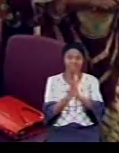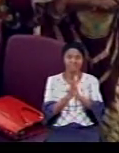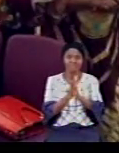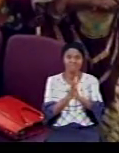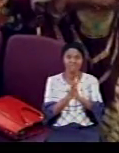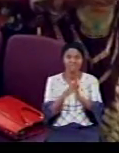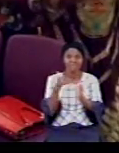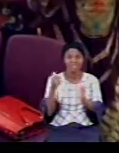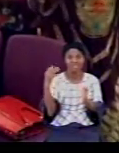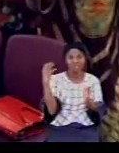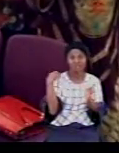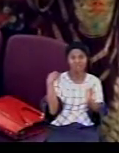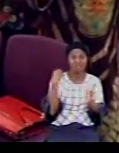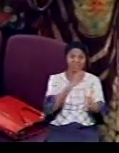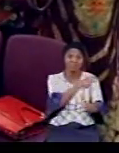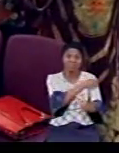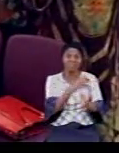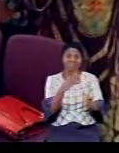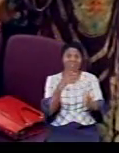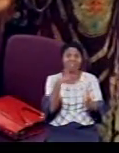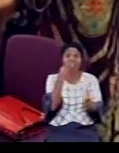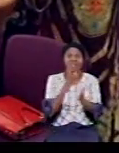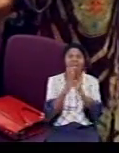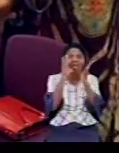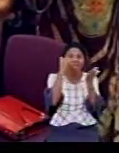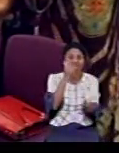and the champions